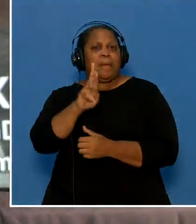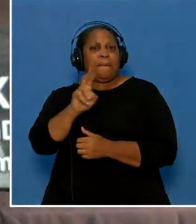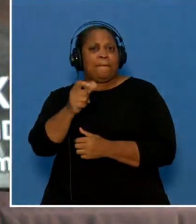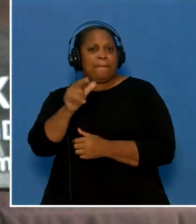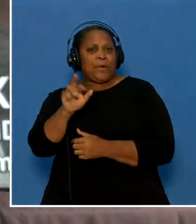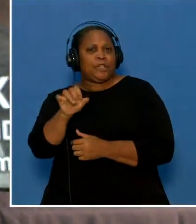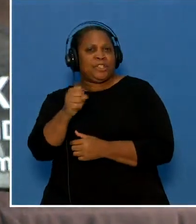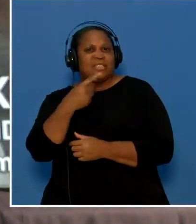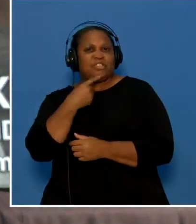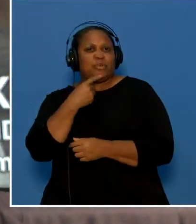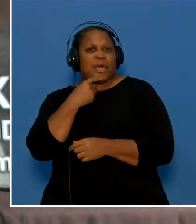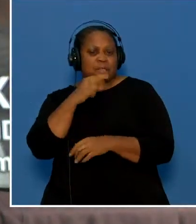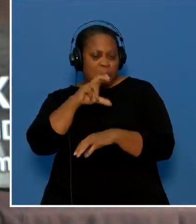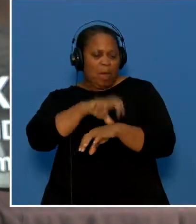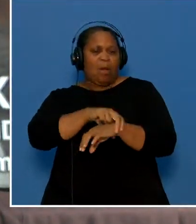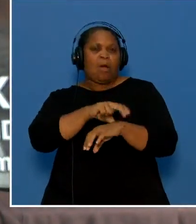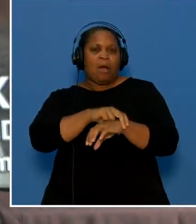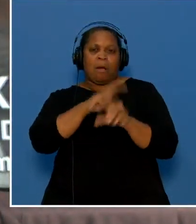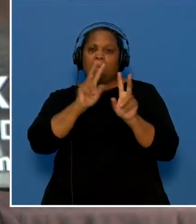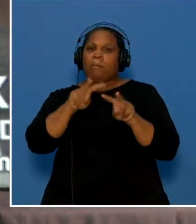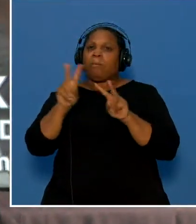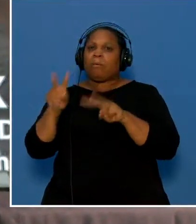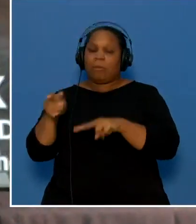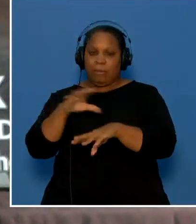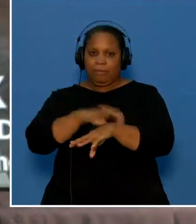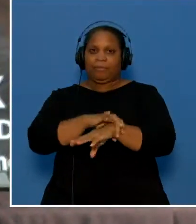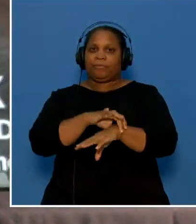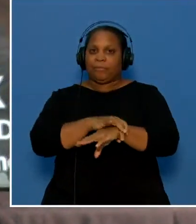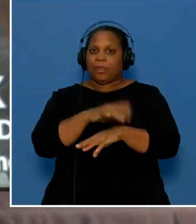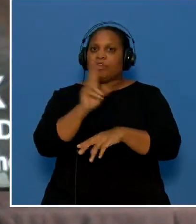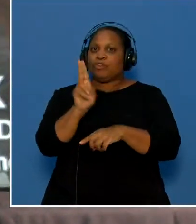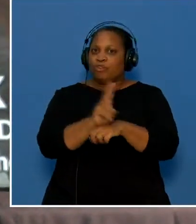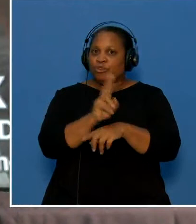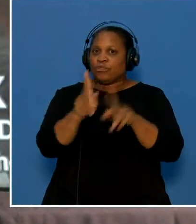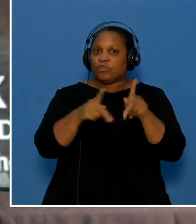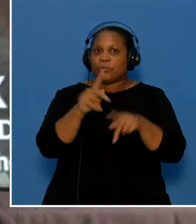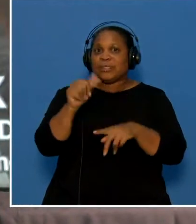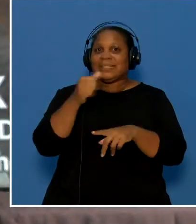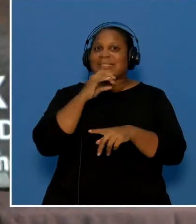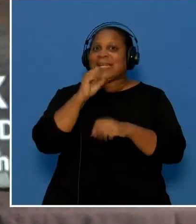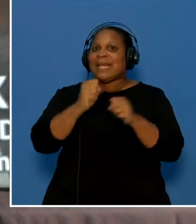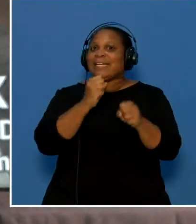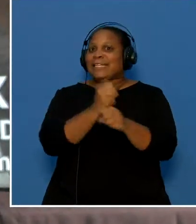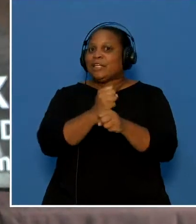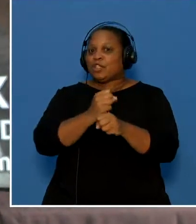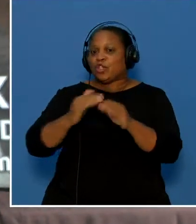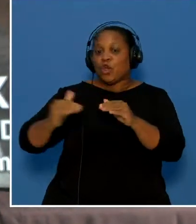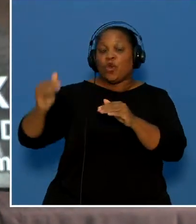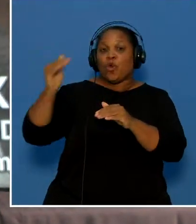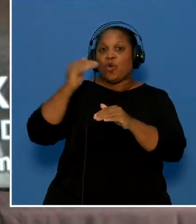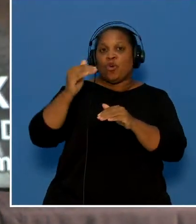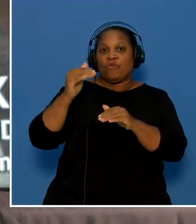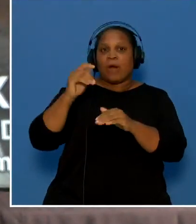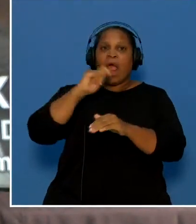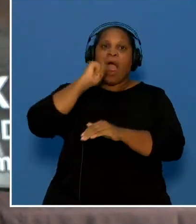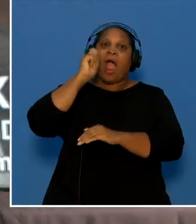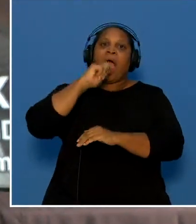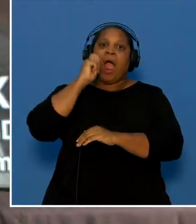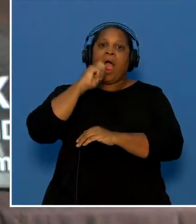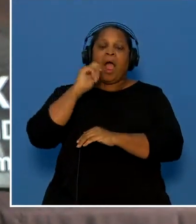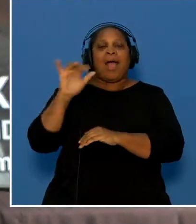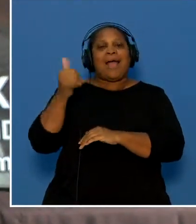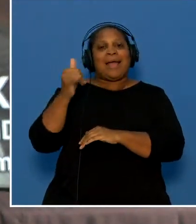asked about the monitoring bracelets, and the monitoring bracelets are used for persons 10 years and over, in line with the COVID swab, and the